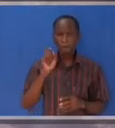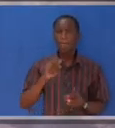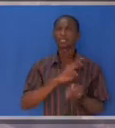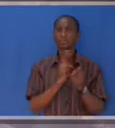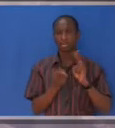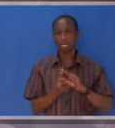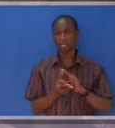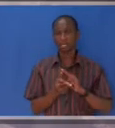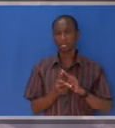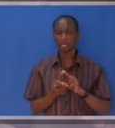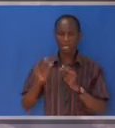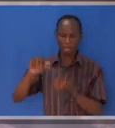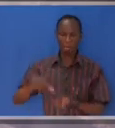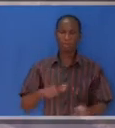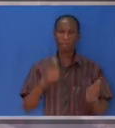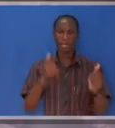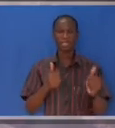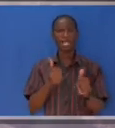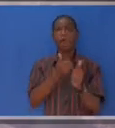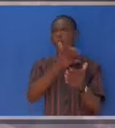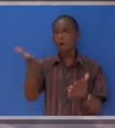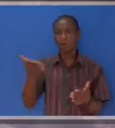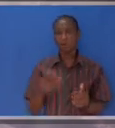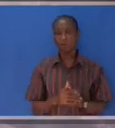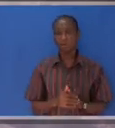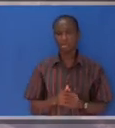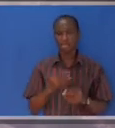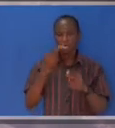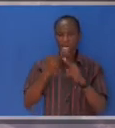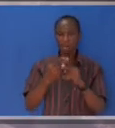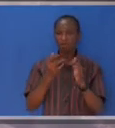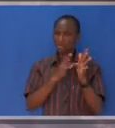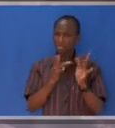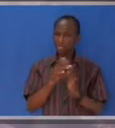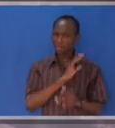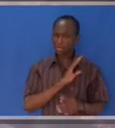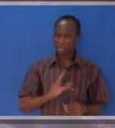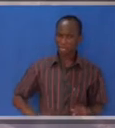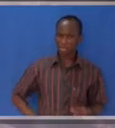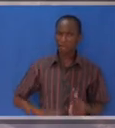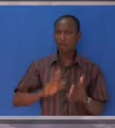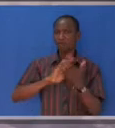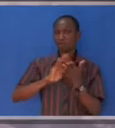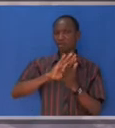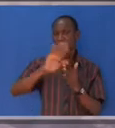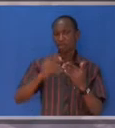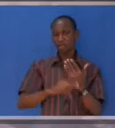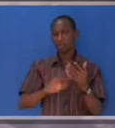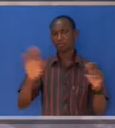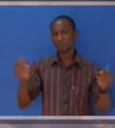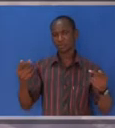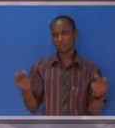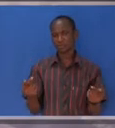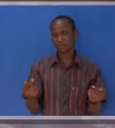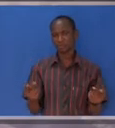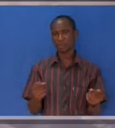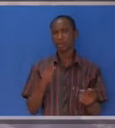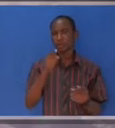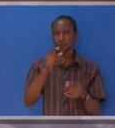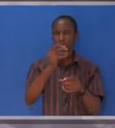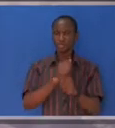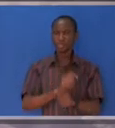"Repent and be baptized every one of you in the name of Jesus, for the remission of your sins, and you